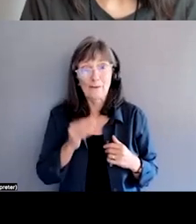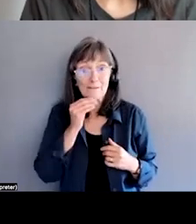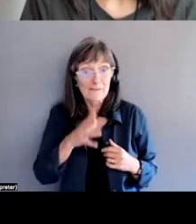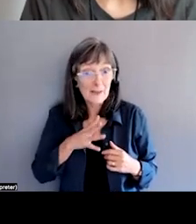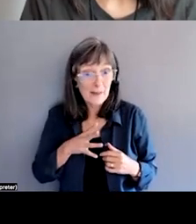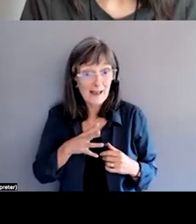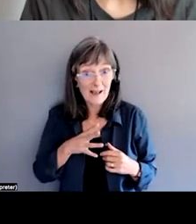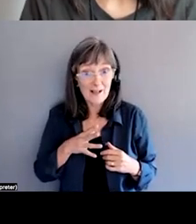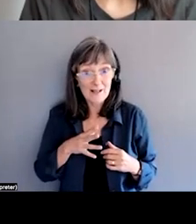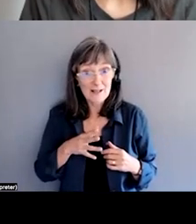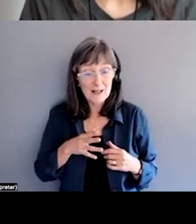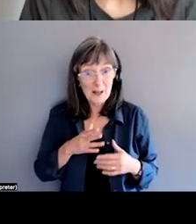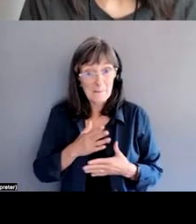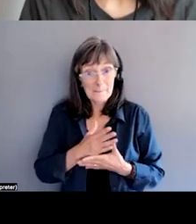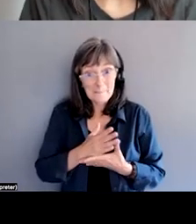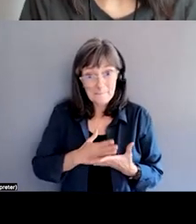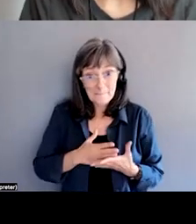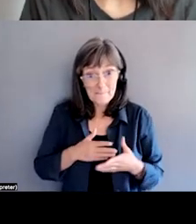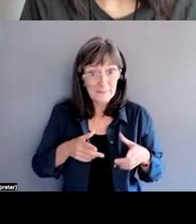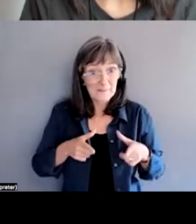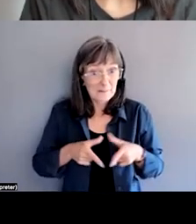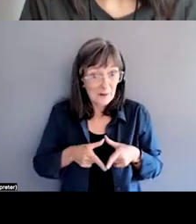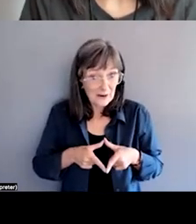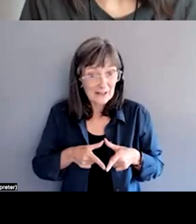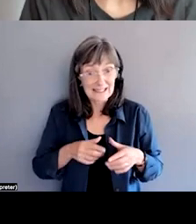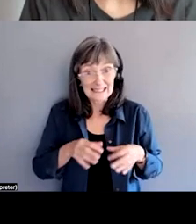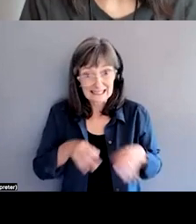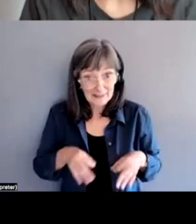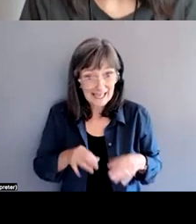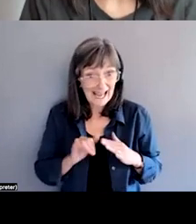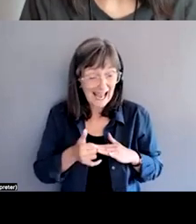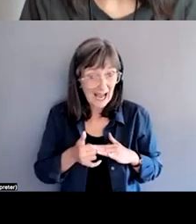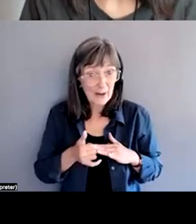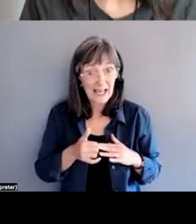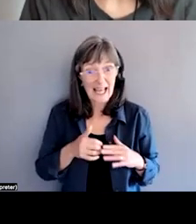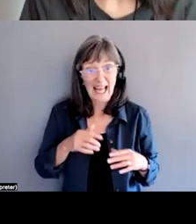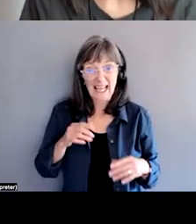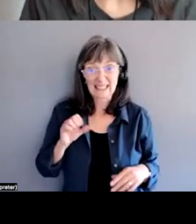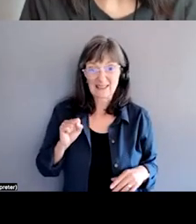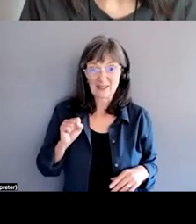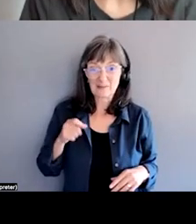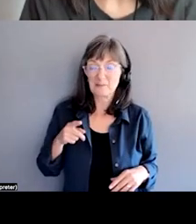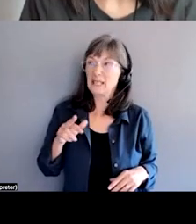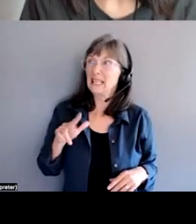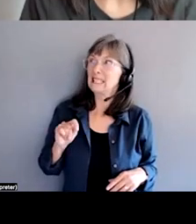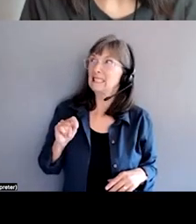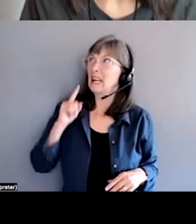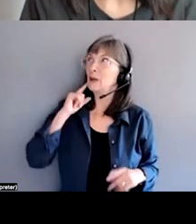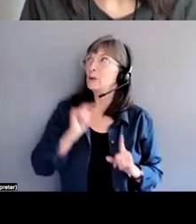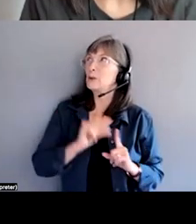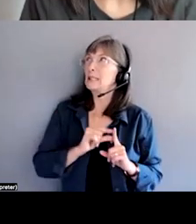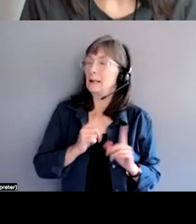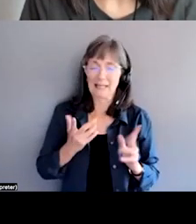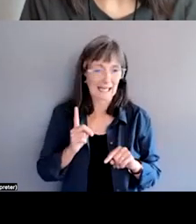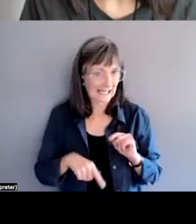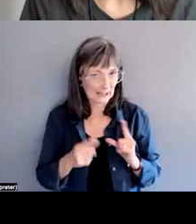the word slit came to mind. And then I was like, well, I can't just, you know. So I